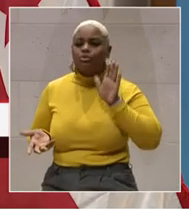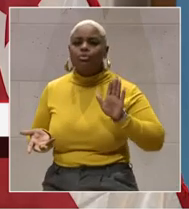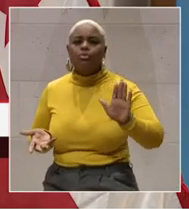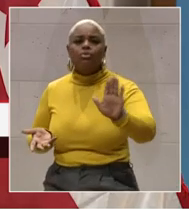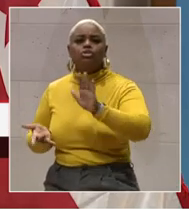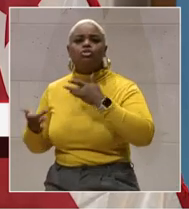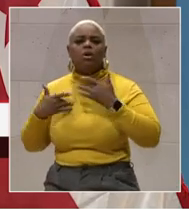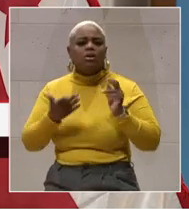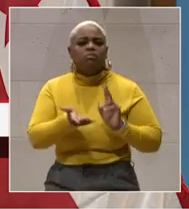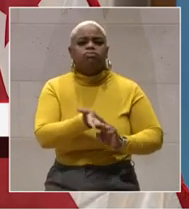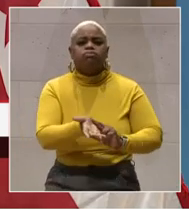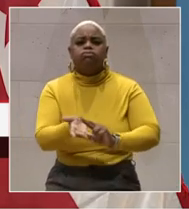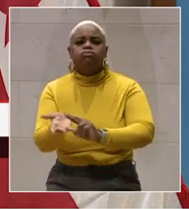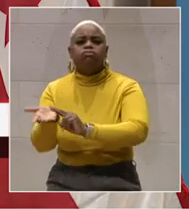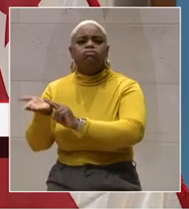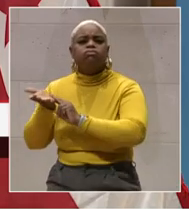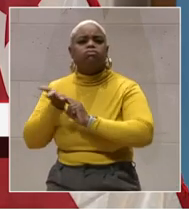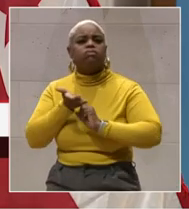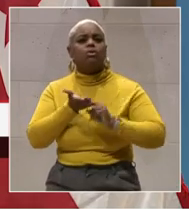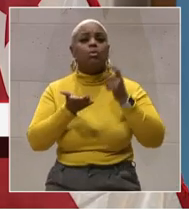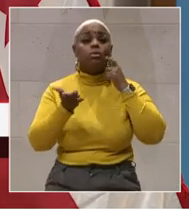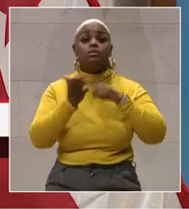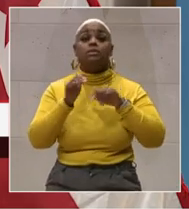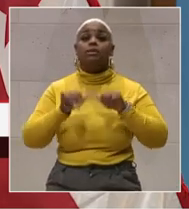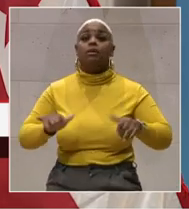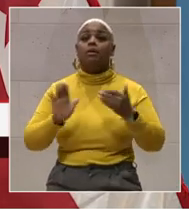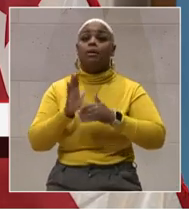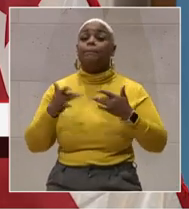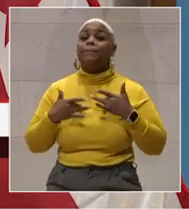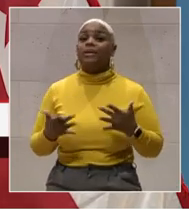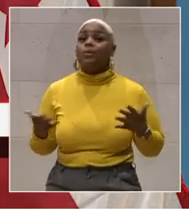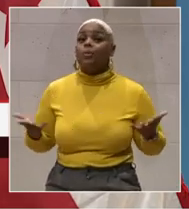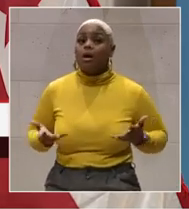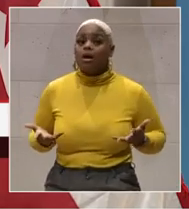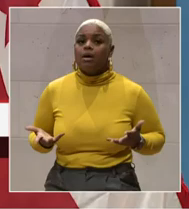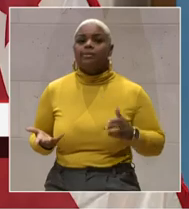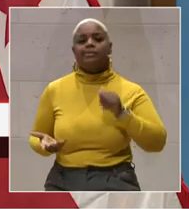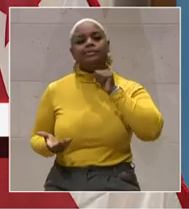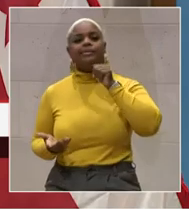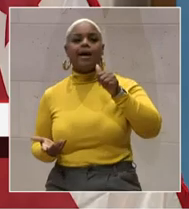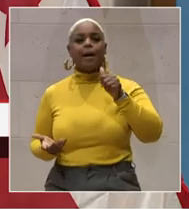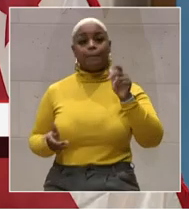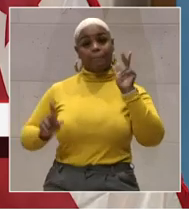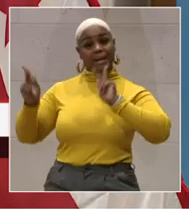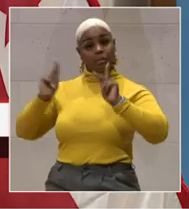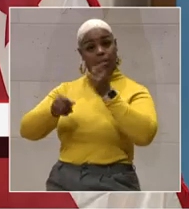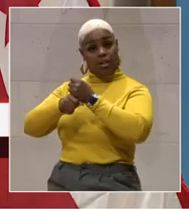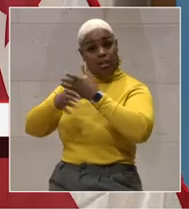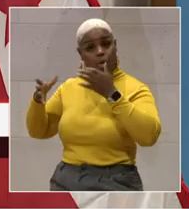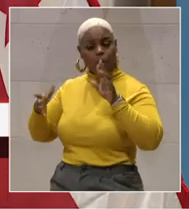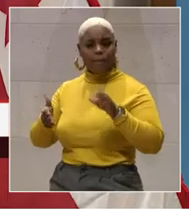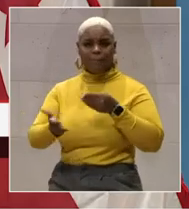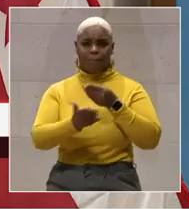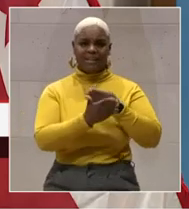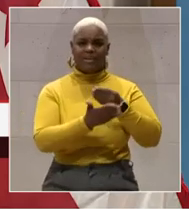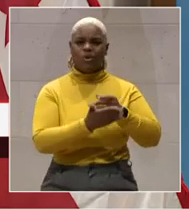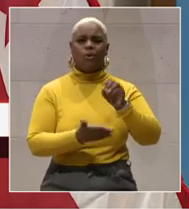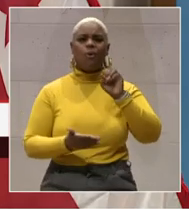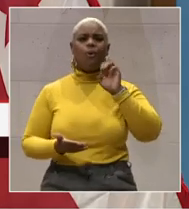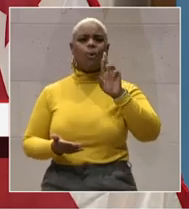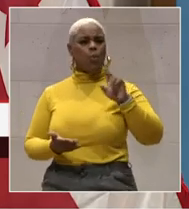kept coming up over and over again wasn't so much geography or population or income. What was